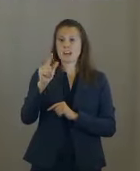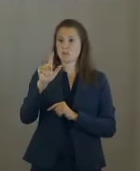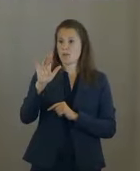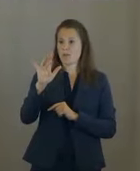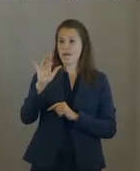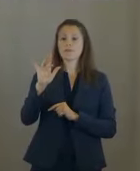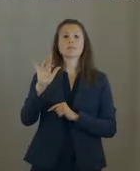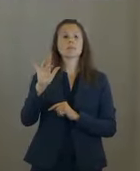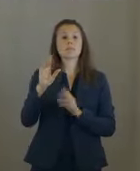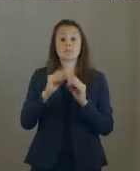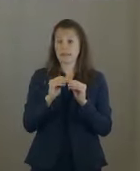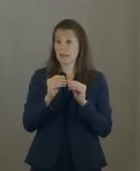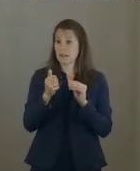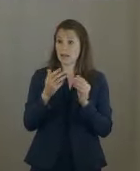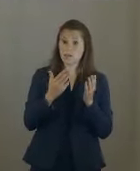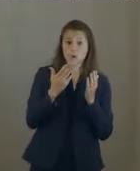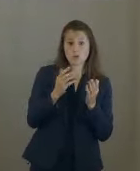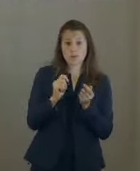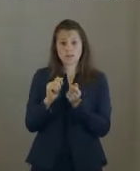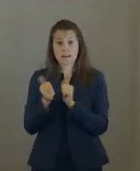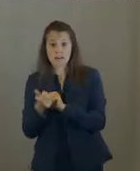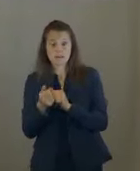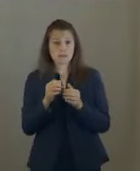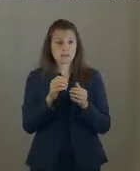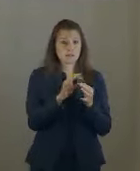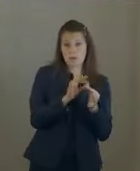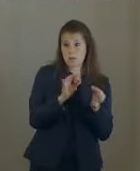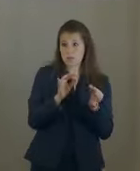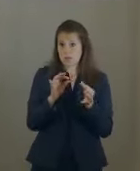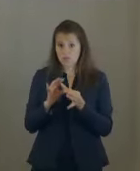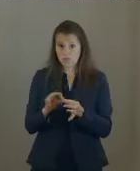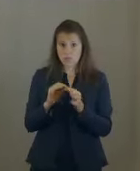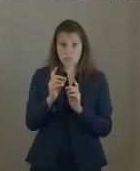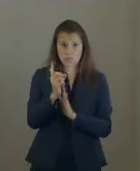there any motions or comments or edits related to those minutes?